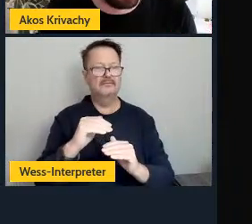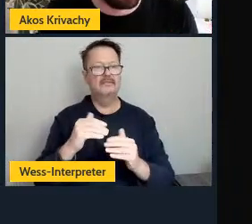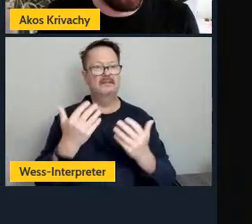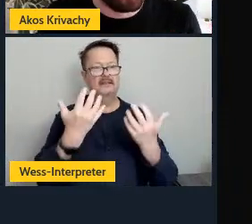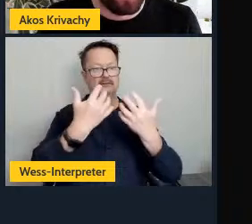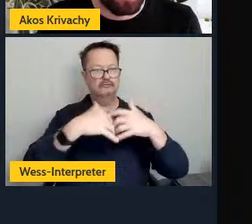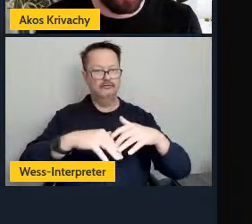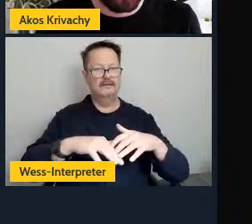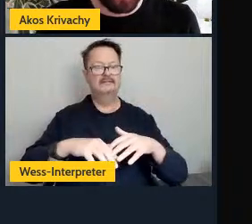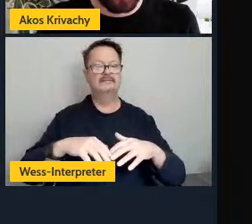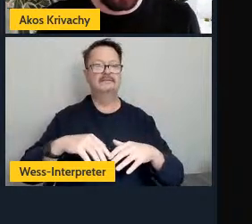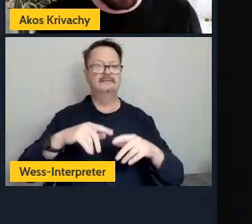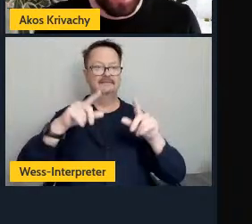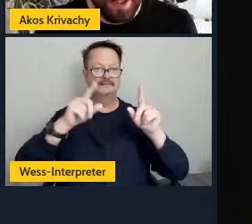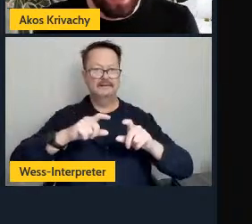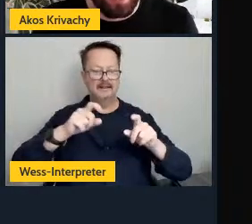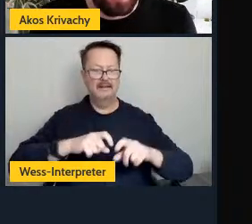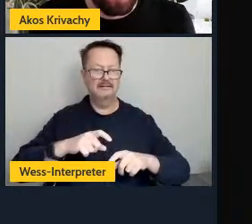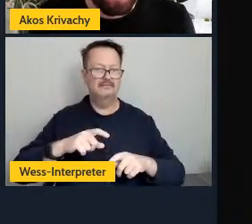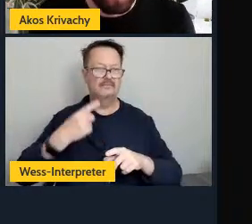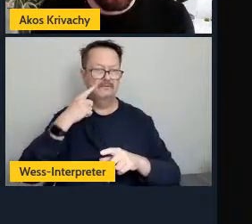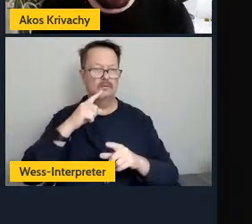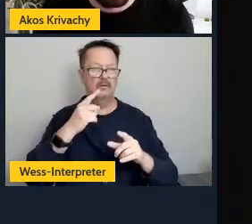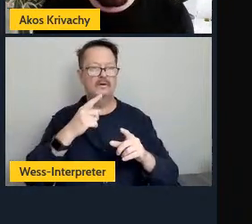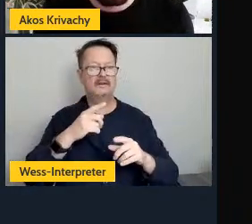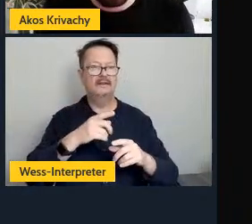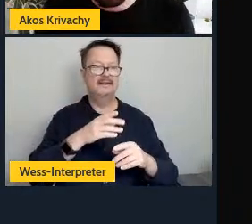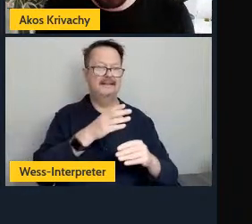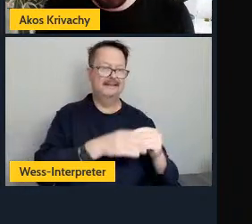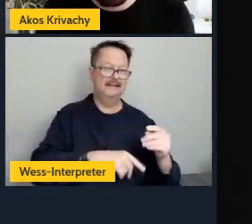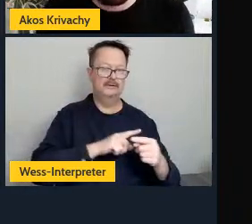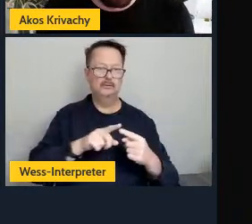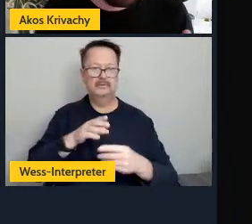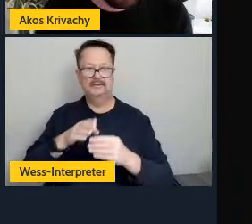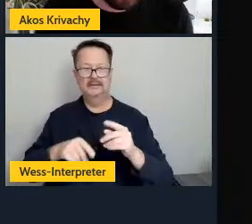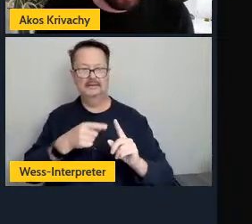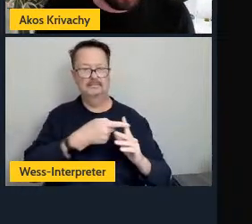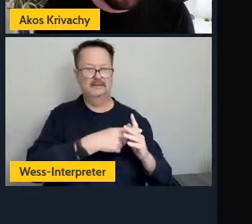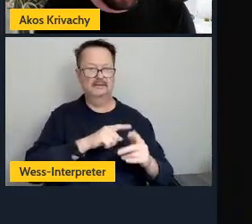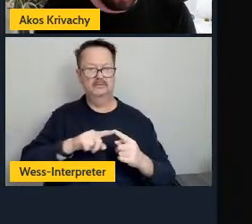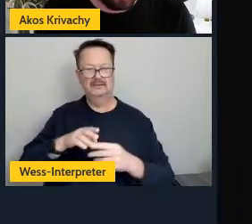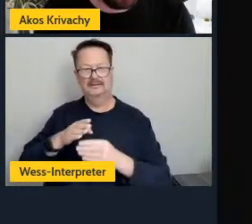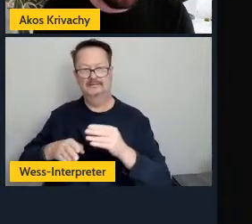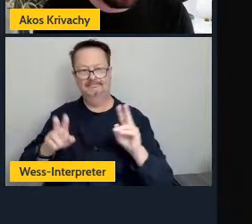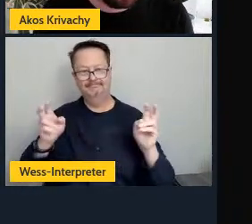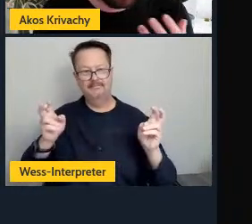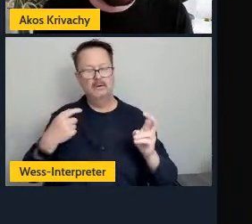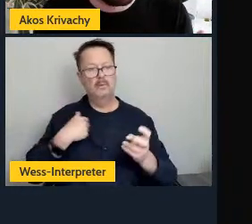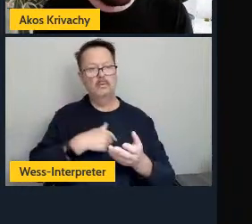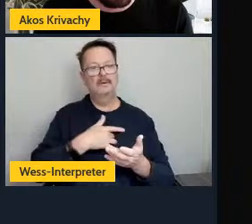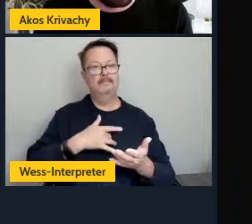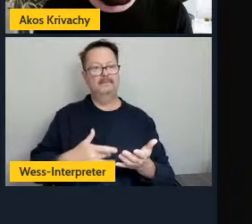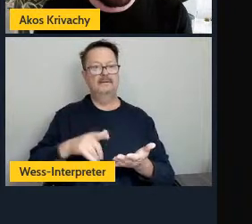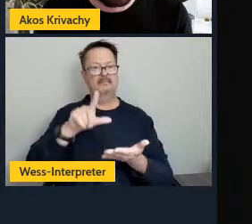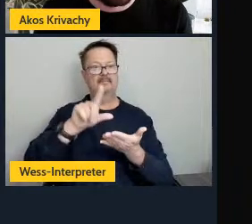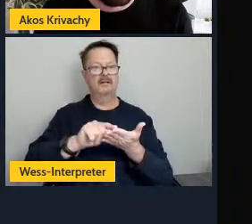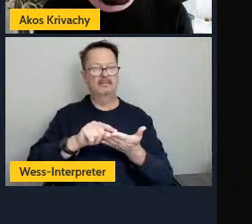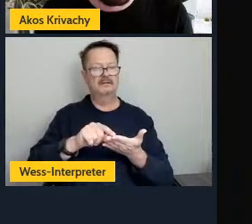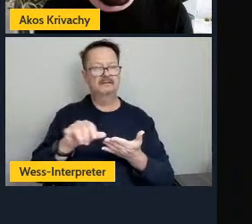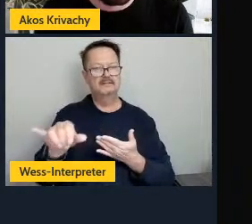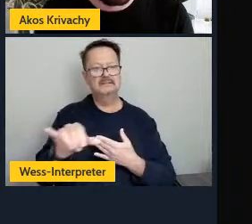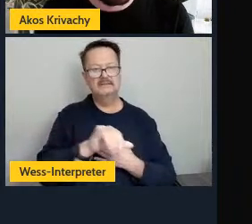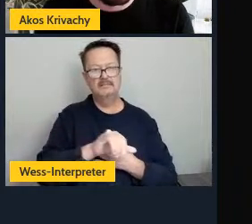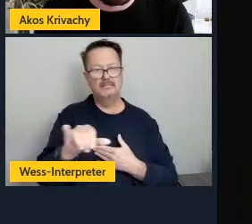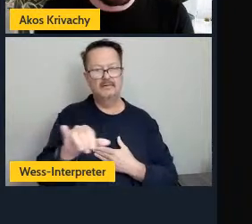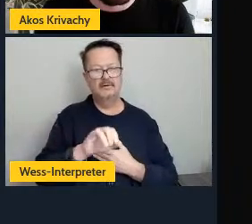where we do an event consumer integration test. So we'd kind of publish a similar event that we kind